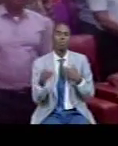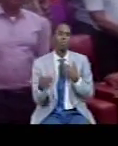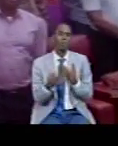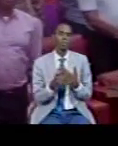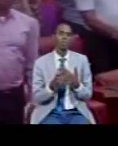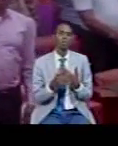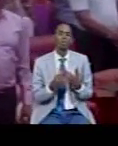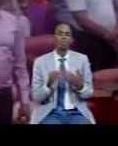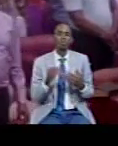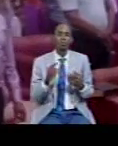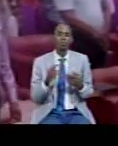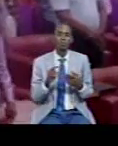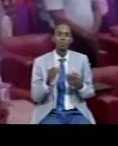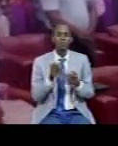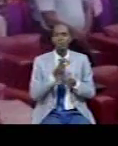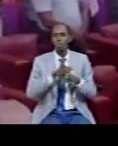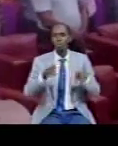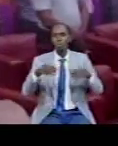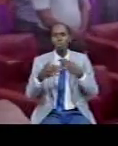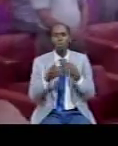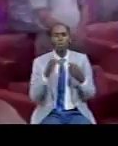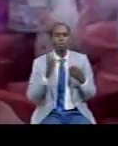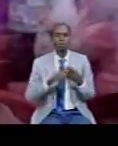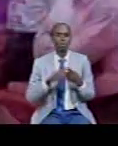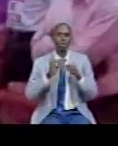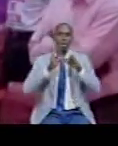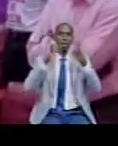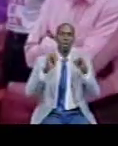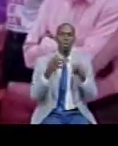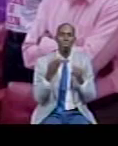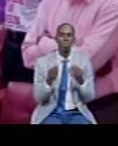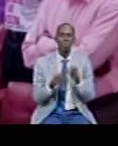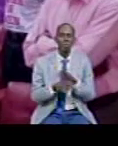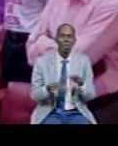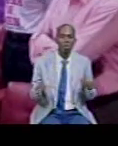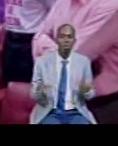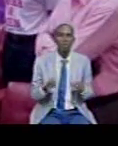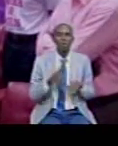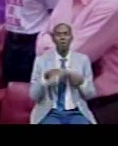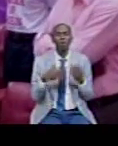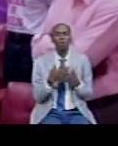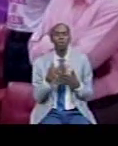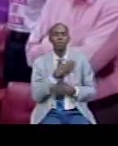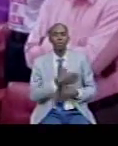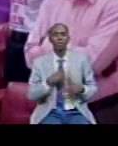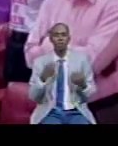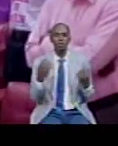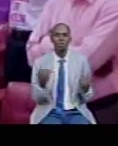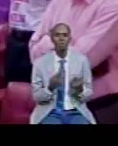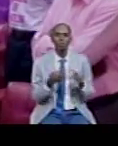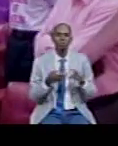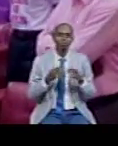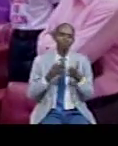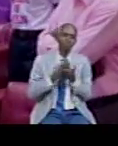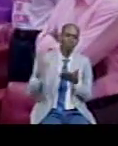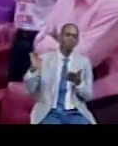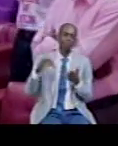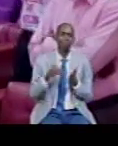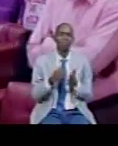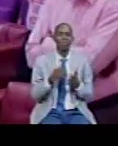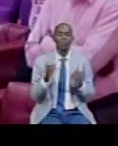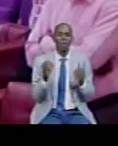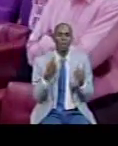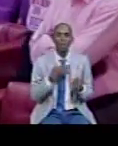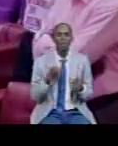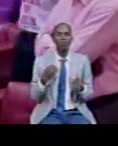to the idol of the land, all the pleasures of sin, reject them and turn away with a firm